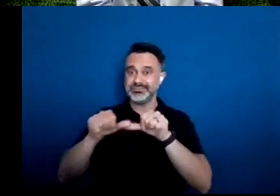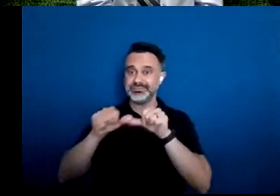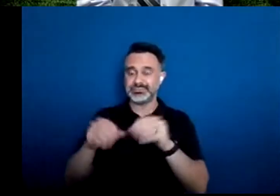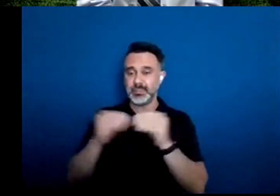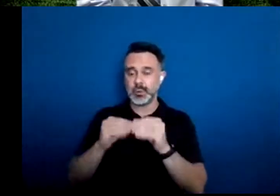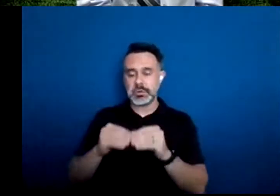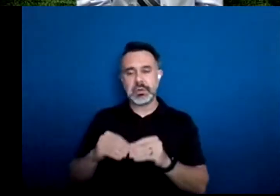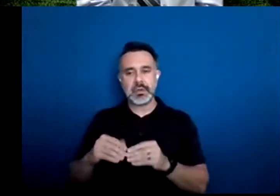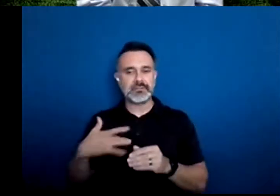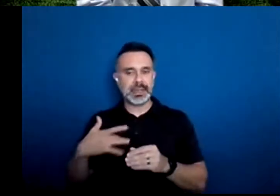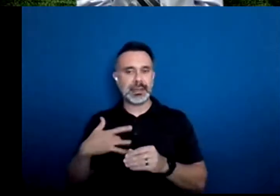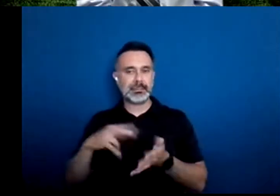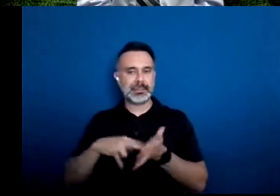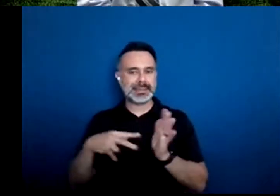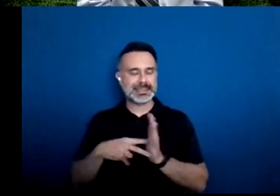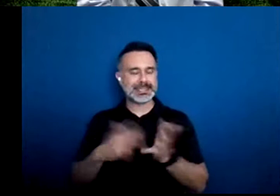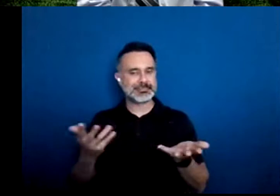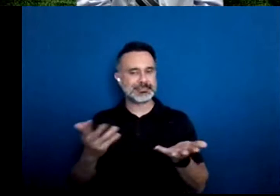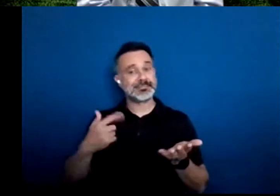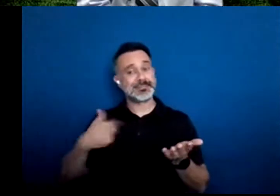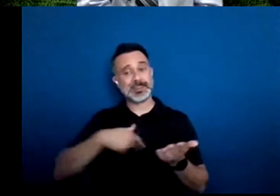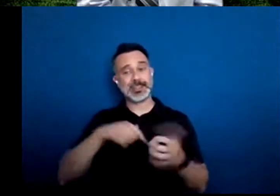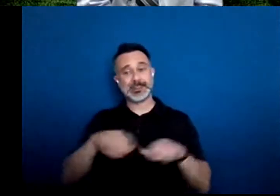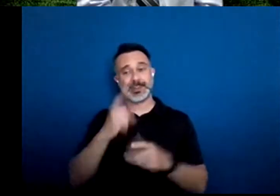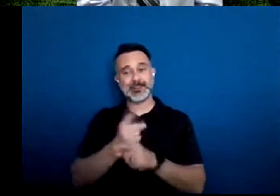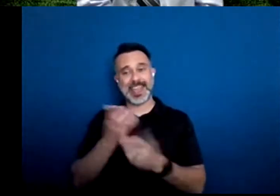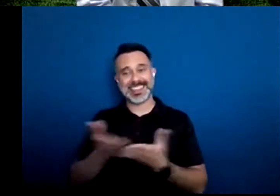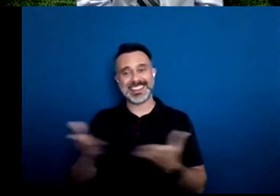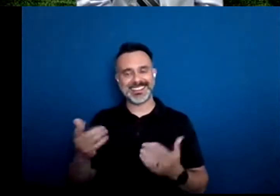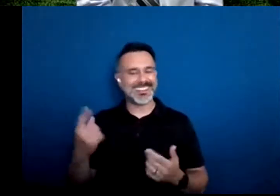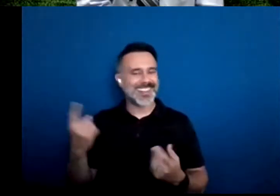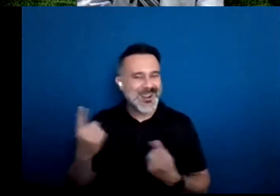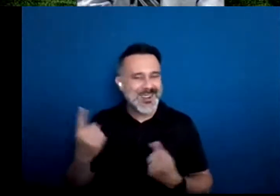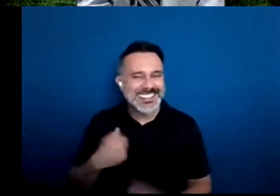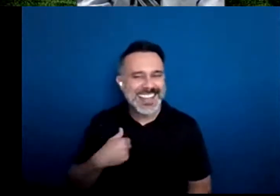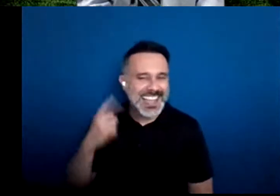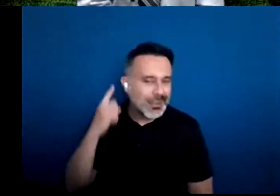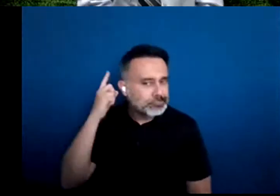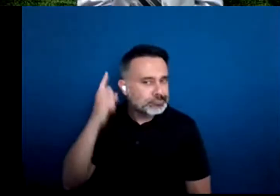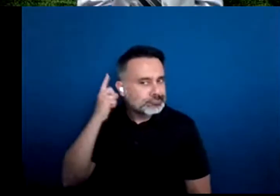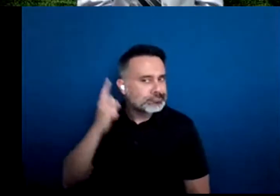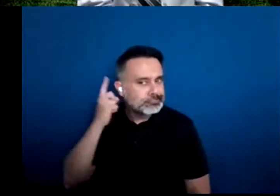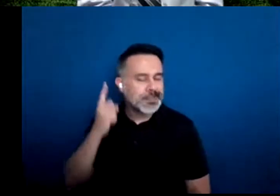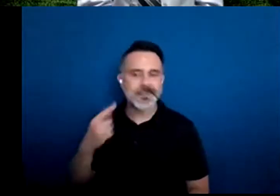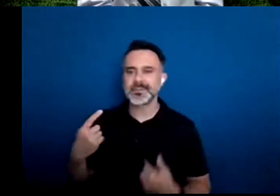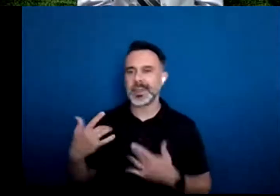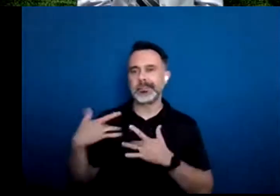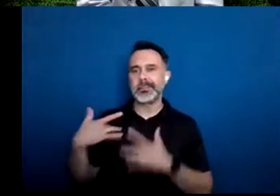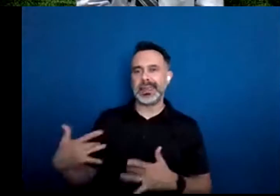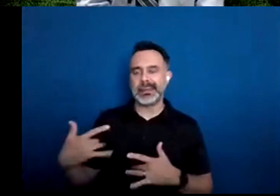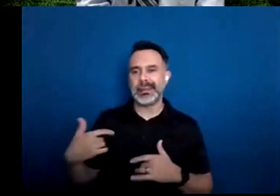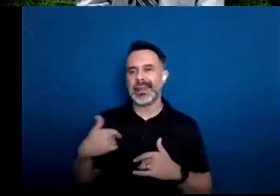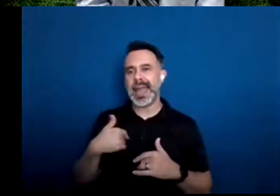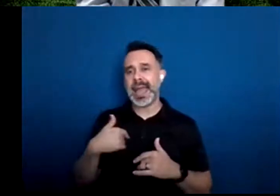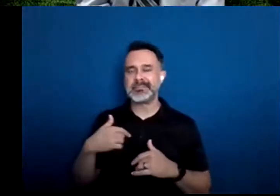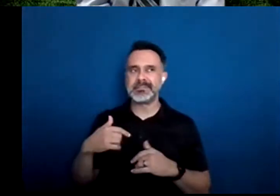thing. I always wonder, right? I'm sort of an odd guy out in this thing, so